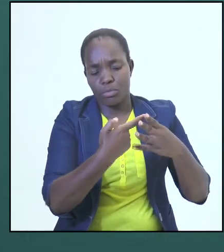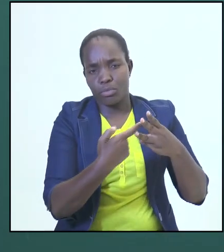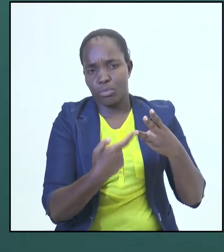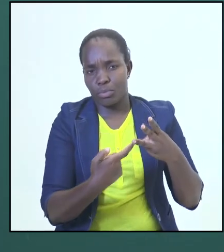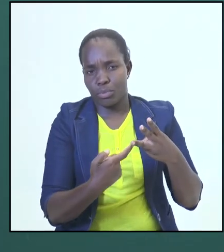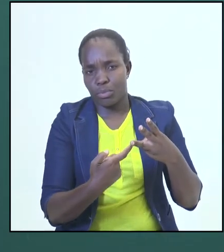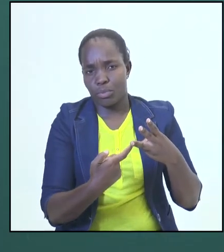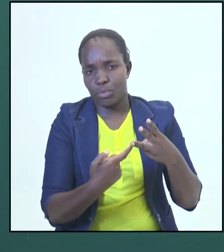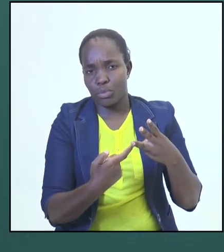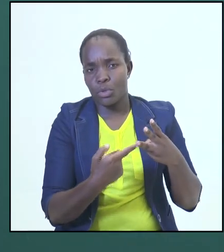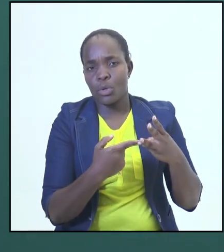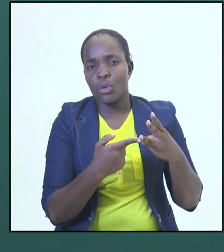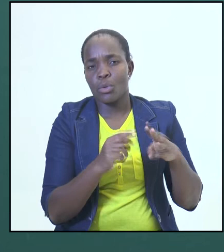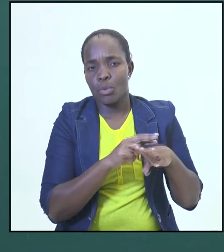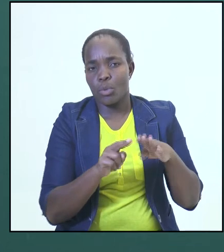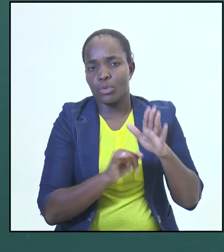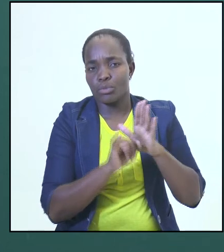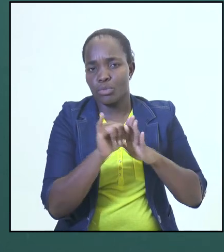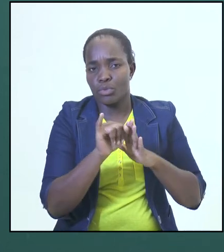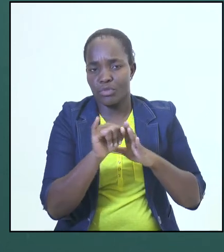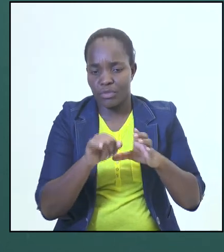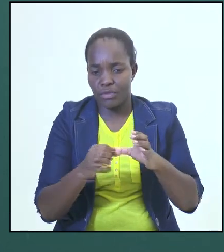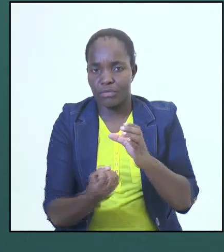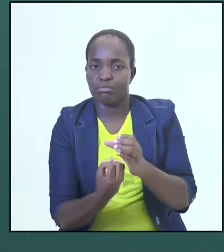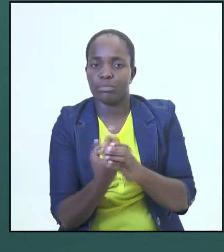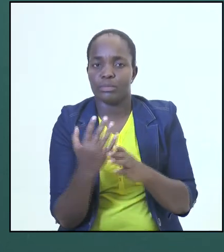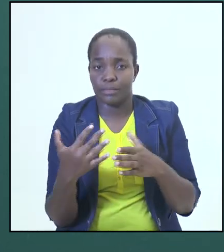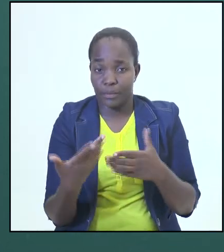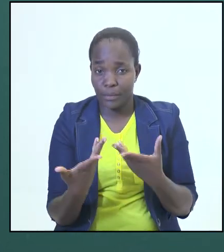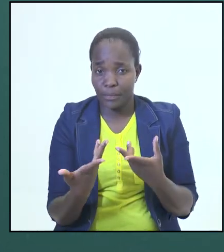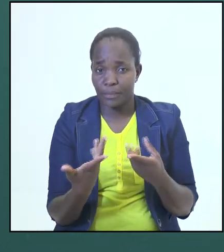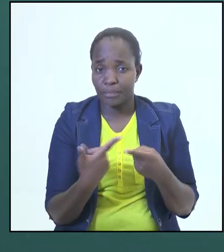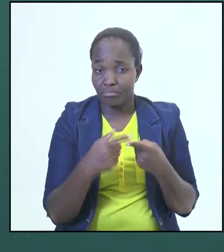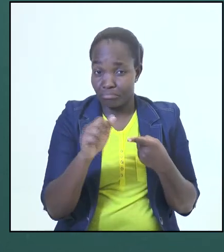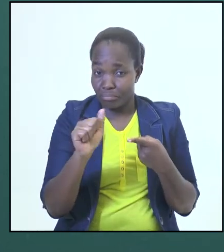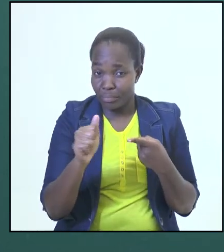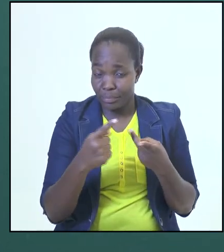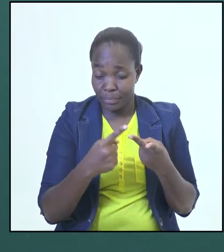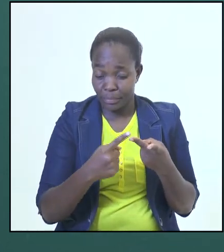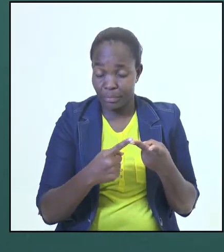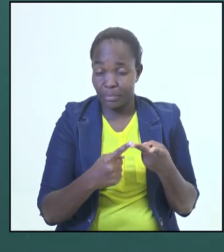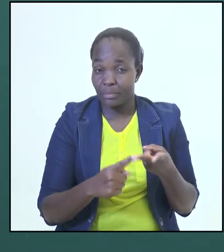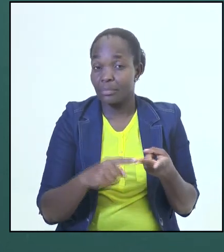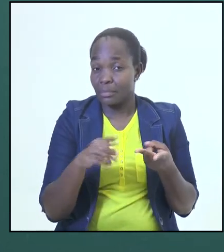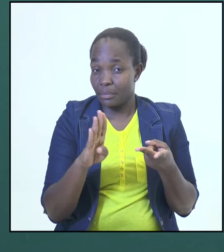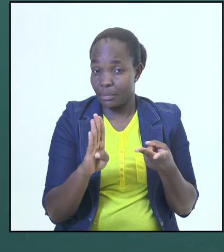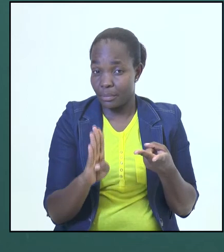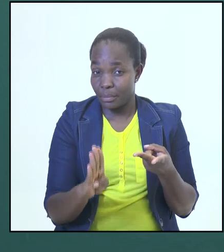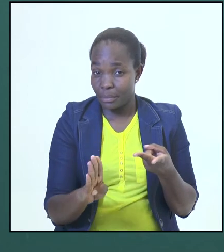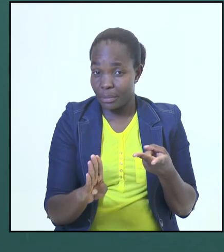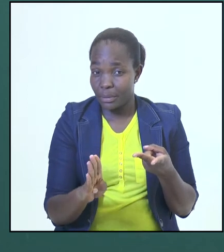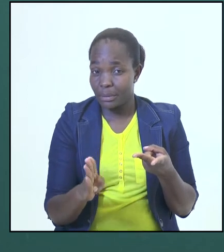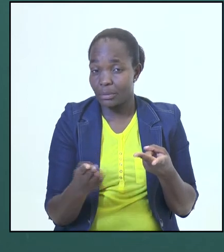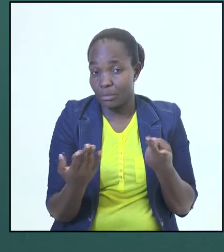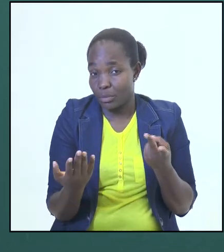to improve crops? A, nitrogen fixing crops. B, washing away mineral